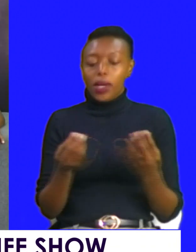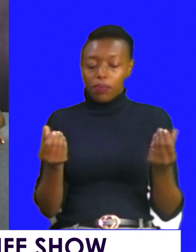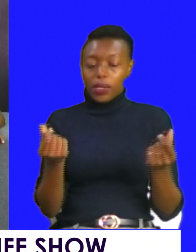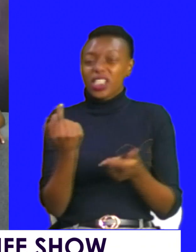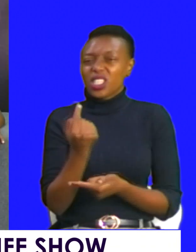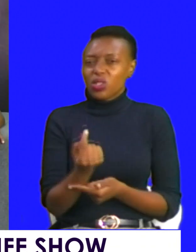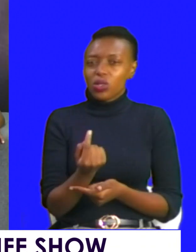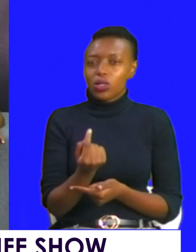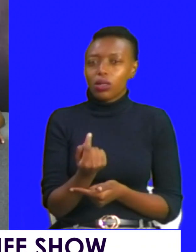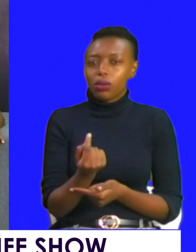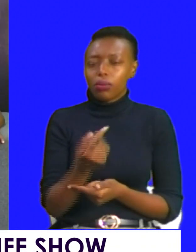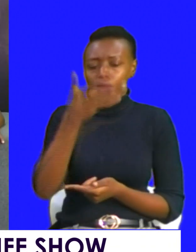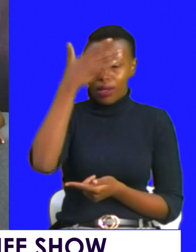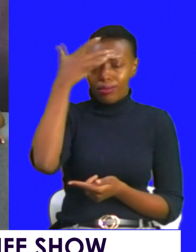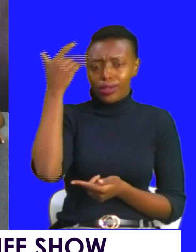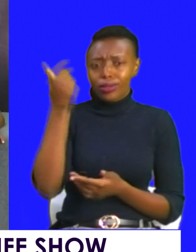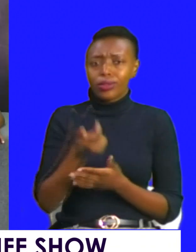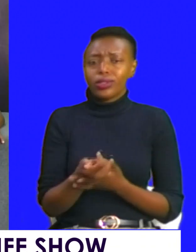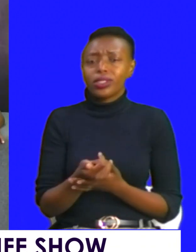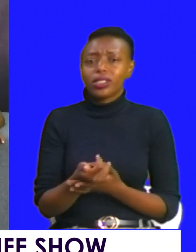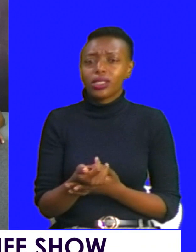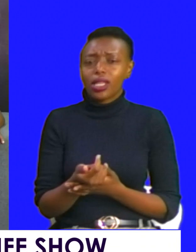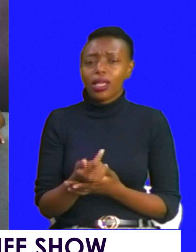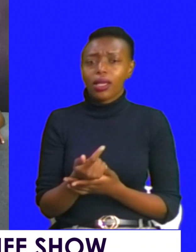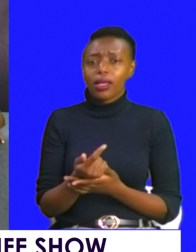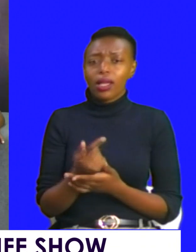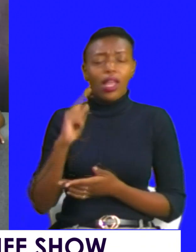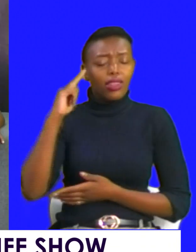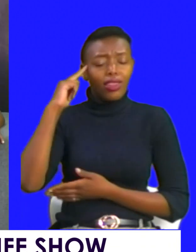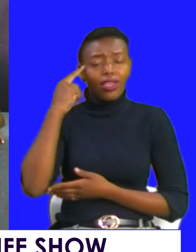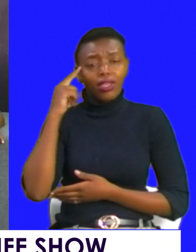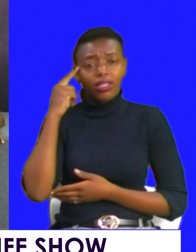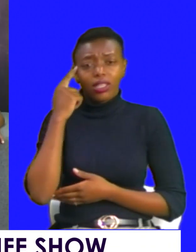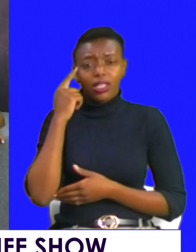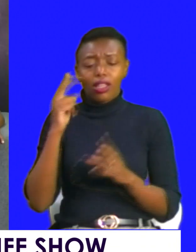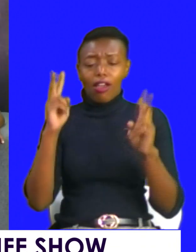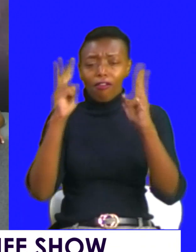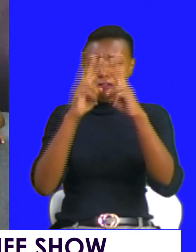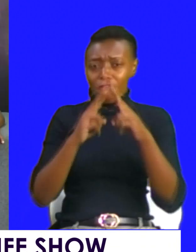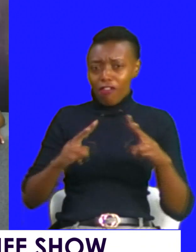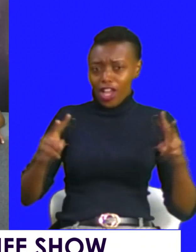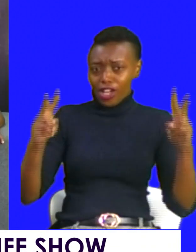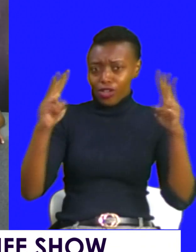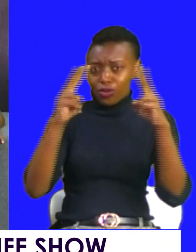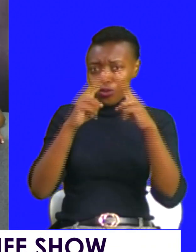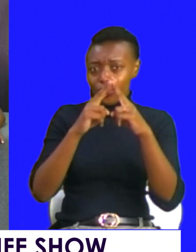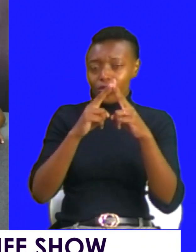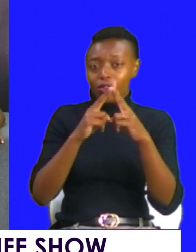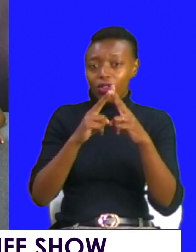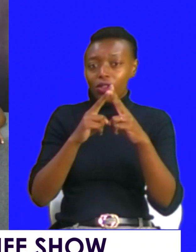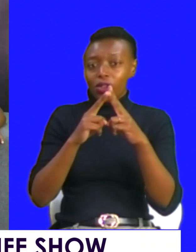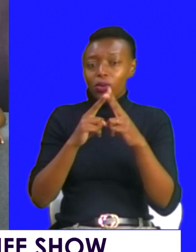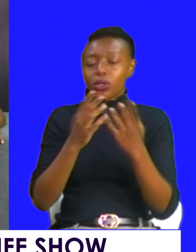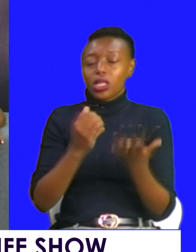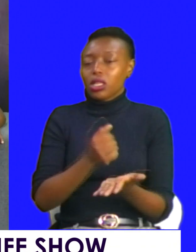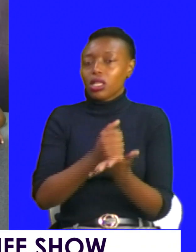because the person who thought was the doctor. So thinking, the value, increasing Yes. your value will earn you more